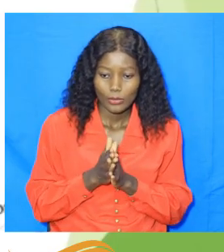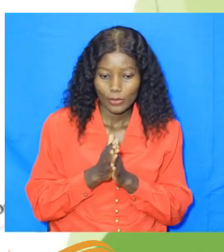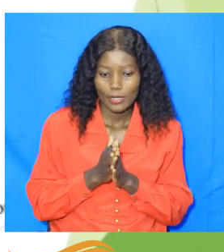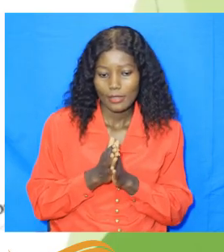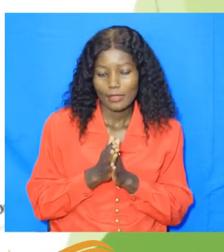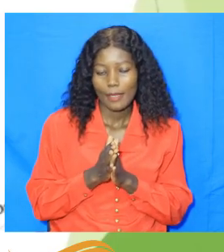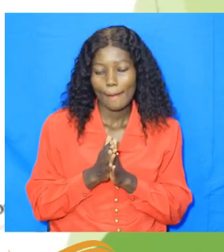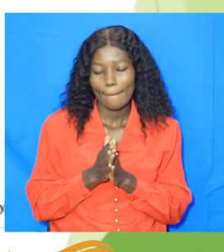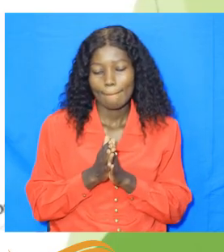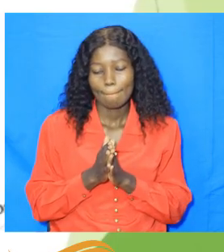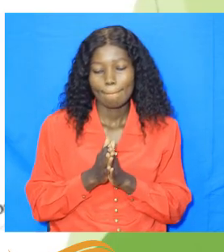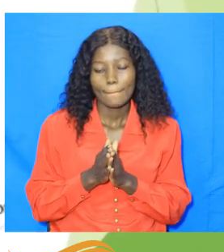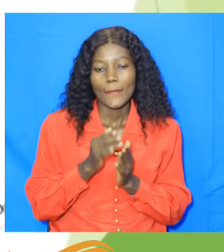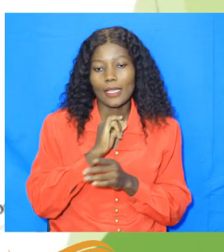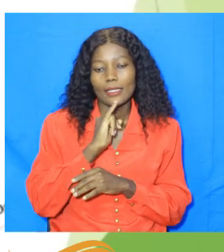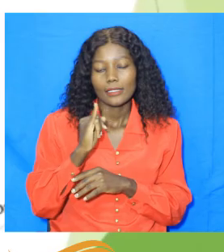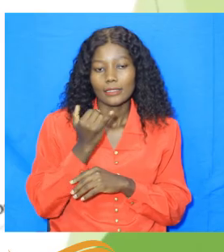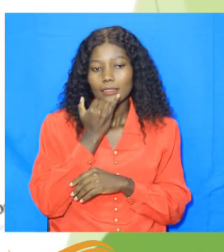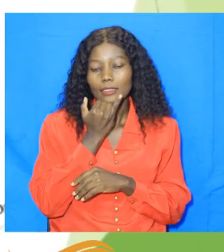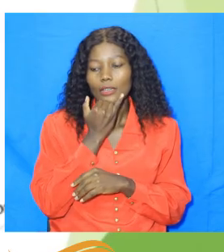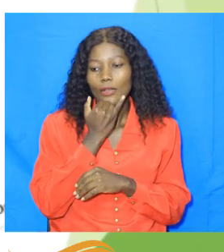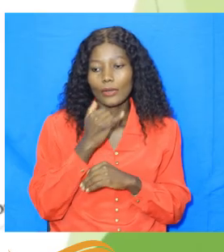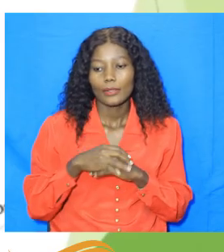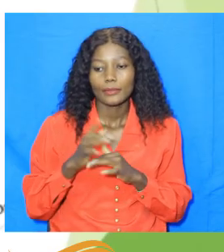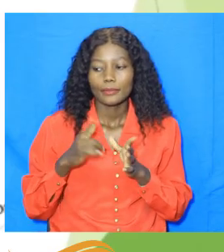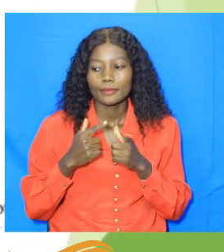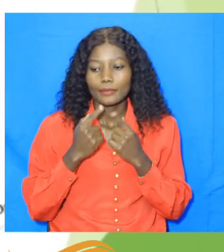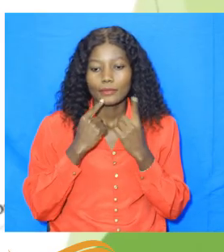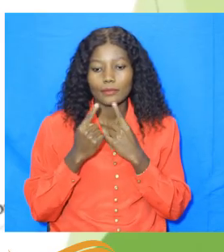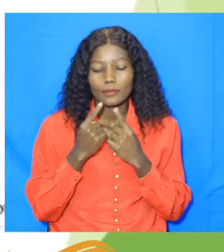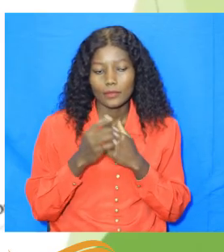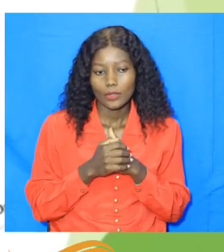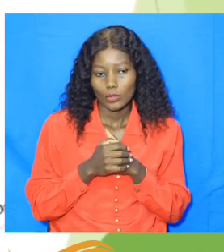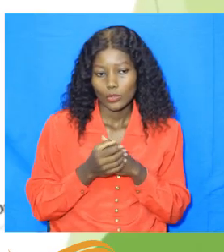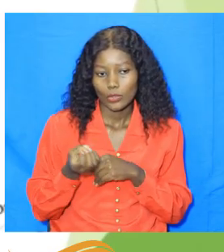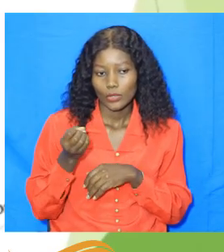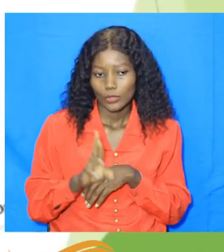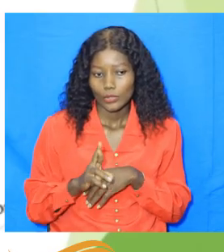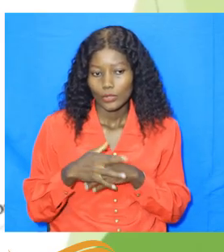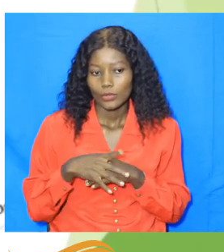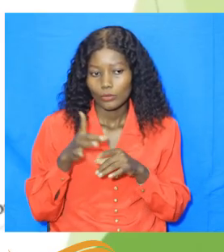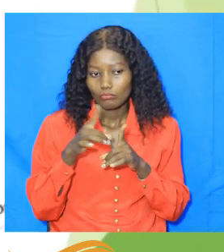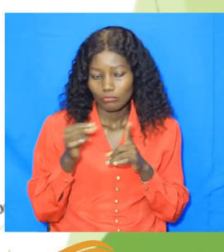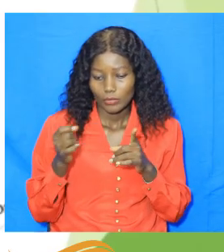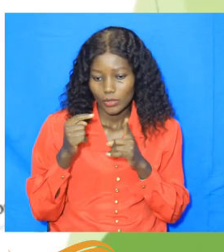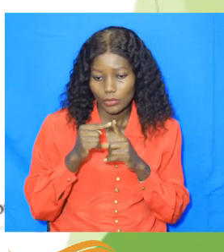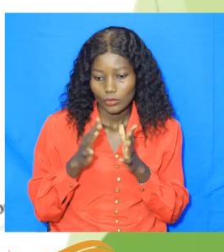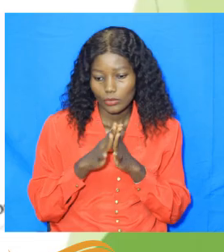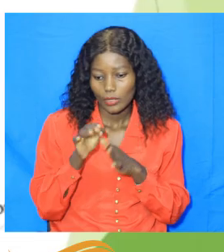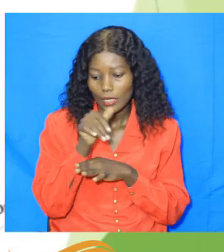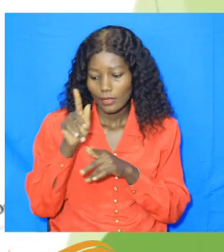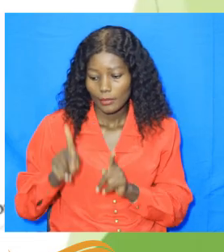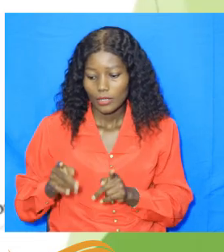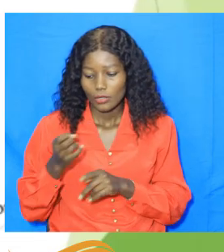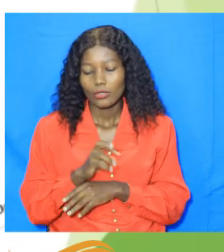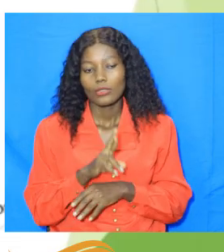floor is prohibited. Then talking or goading the opponents or failing to